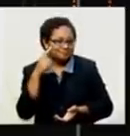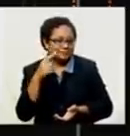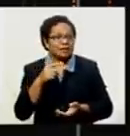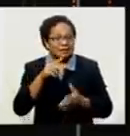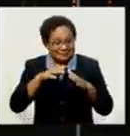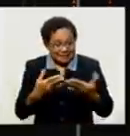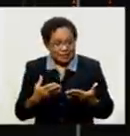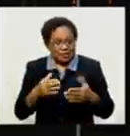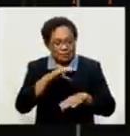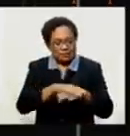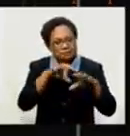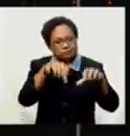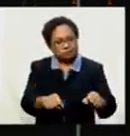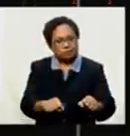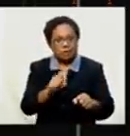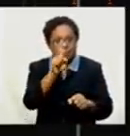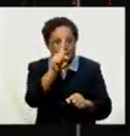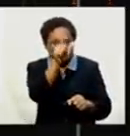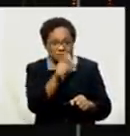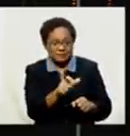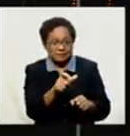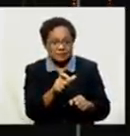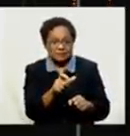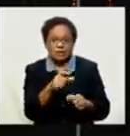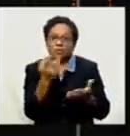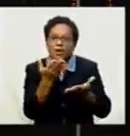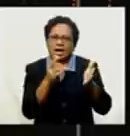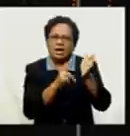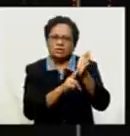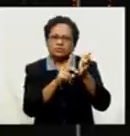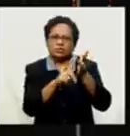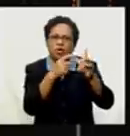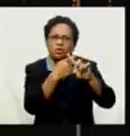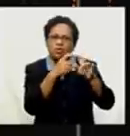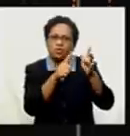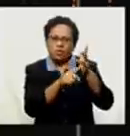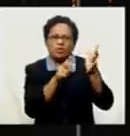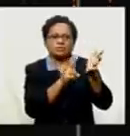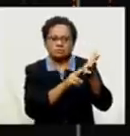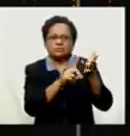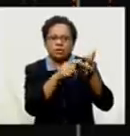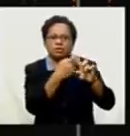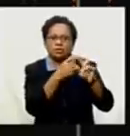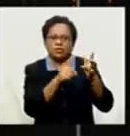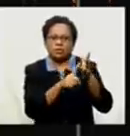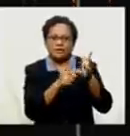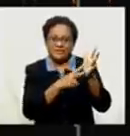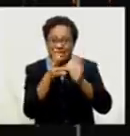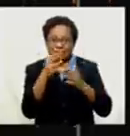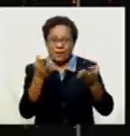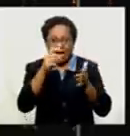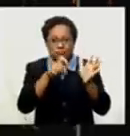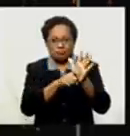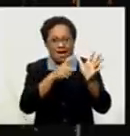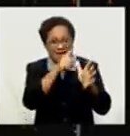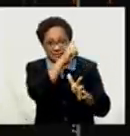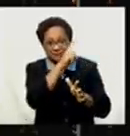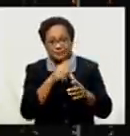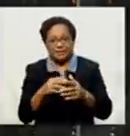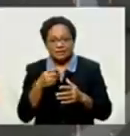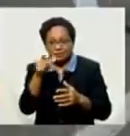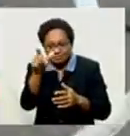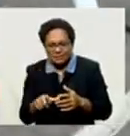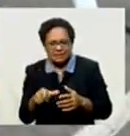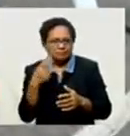arrested by police. One case was recorded in Nokonoko village in Rakiraki, where the individual disobeyed instructions not to leave their